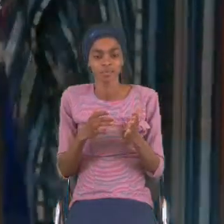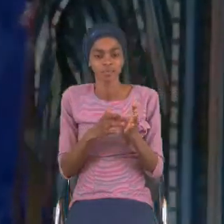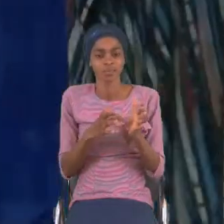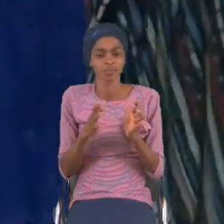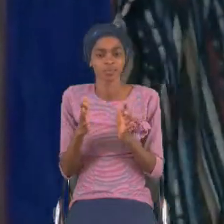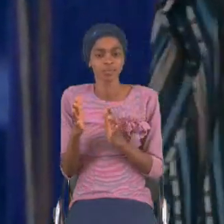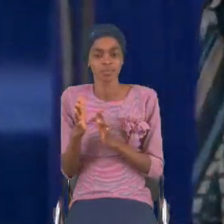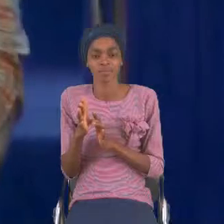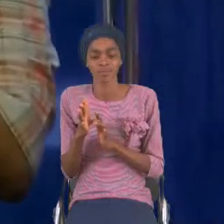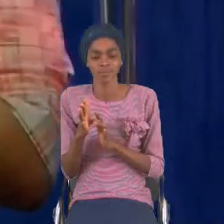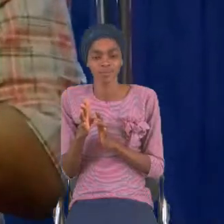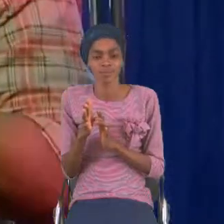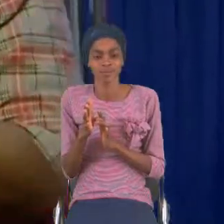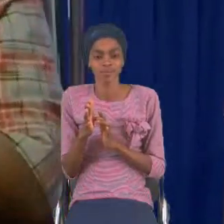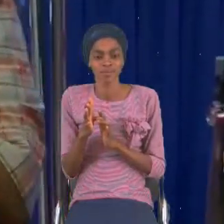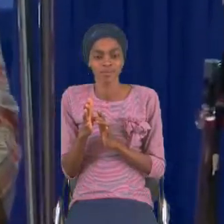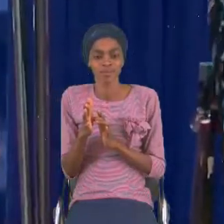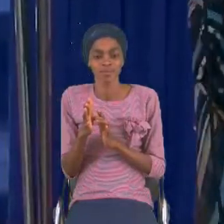Jesus,